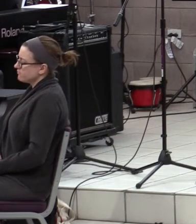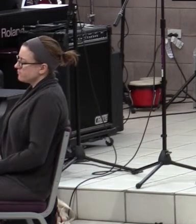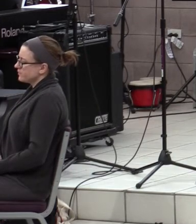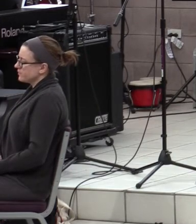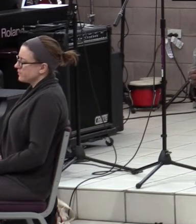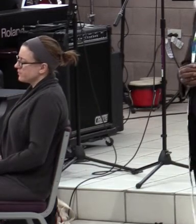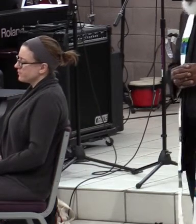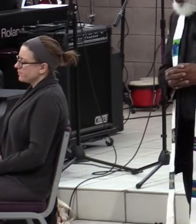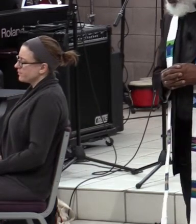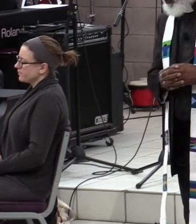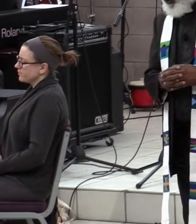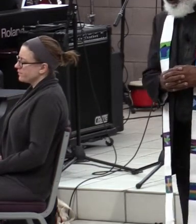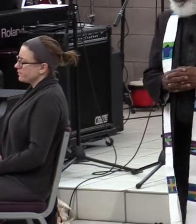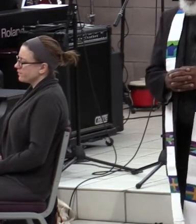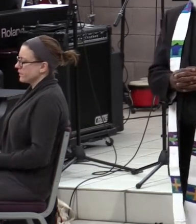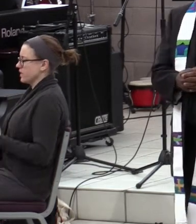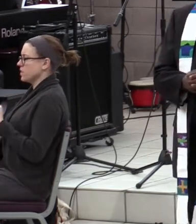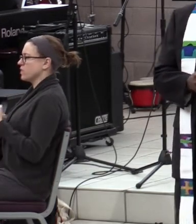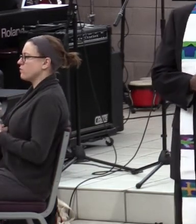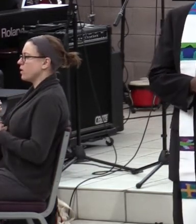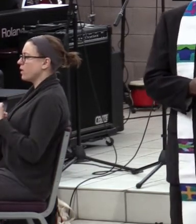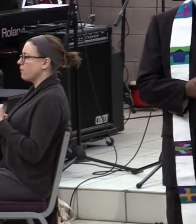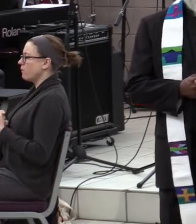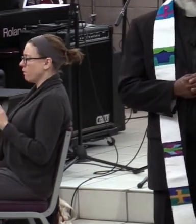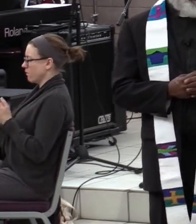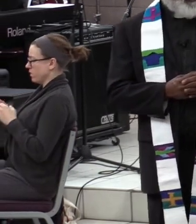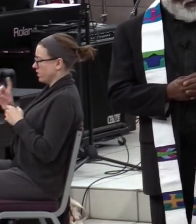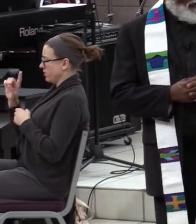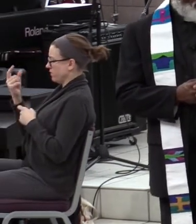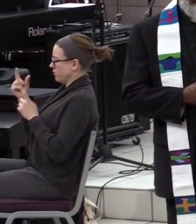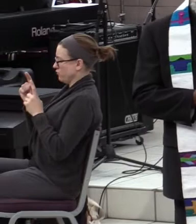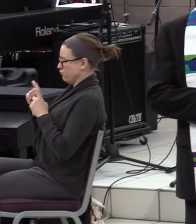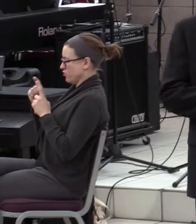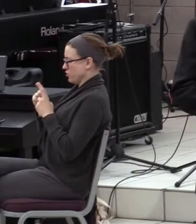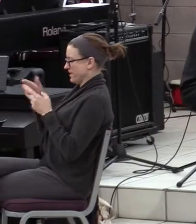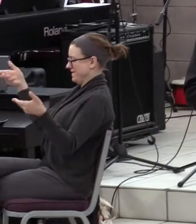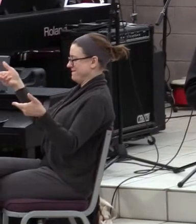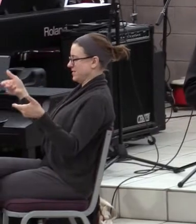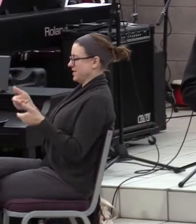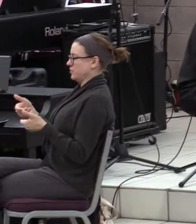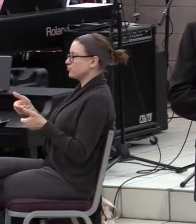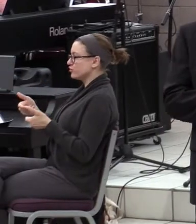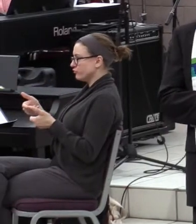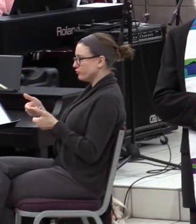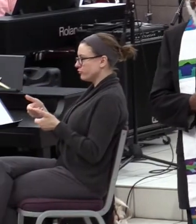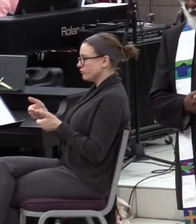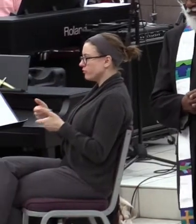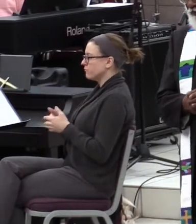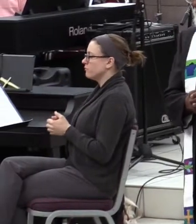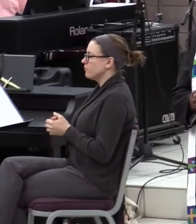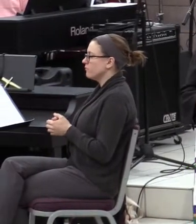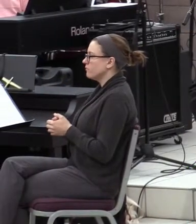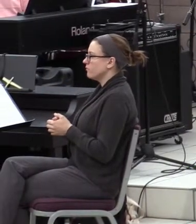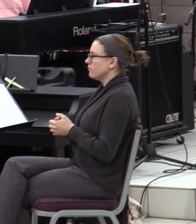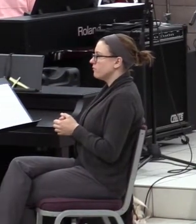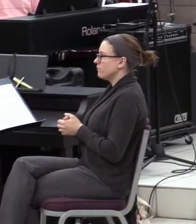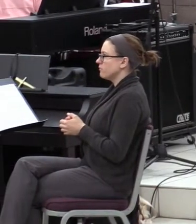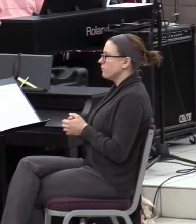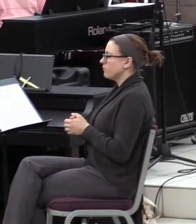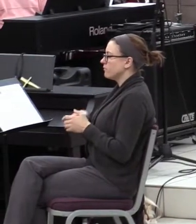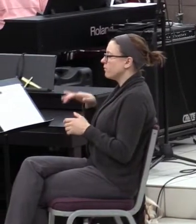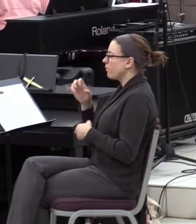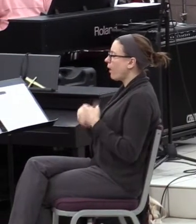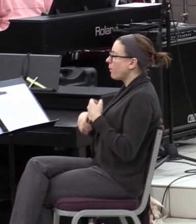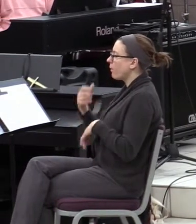The problem with the first word, invitation, is that